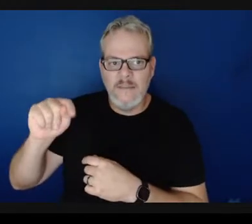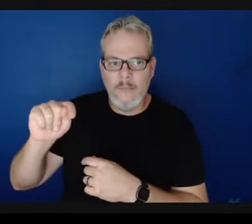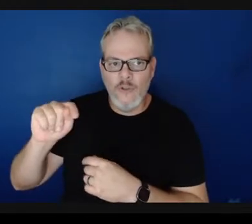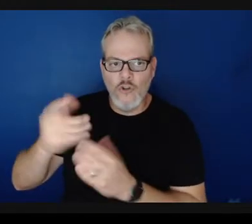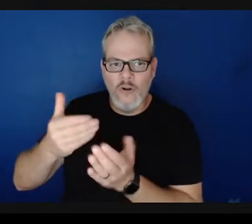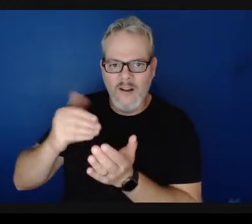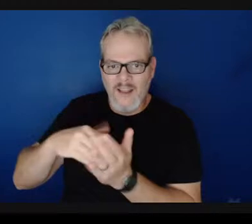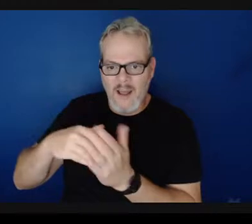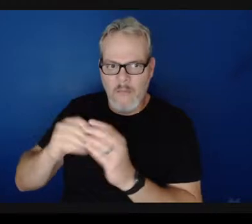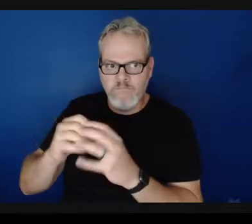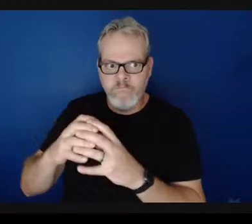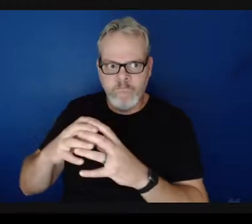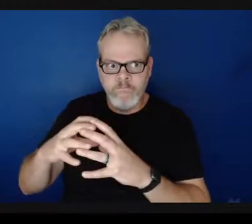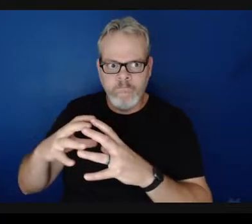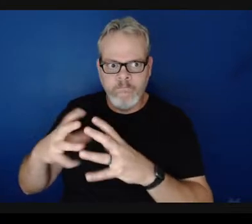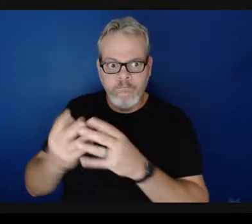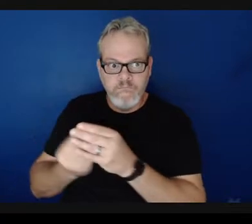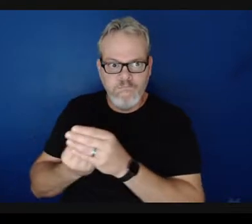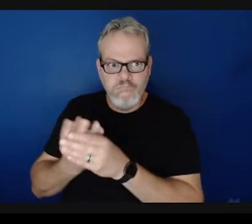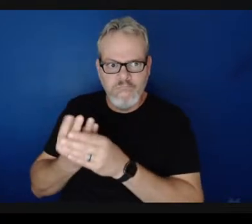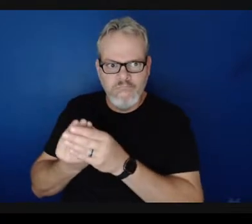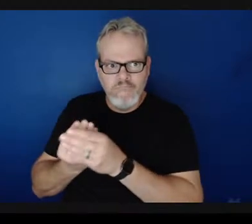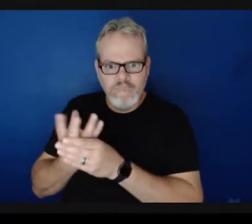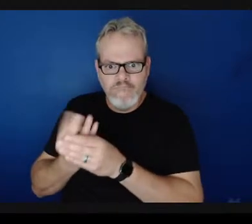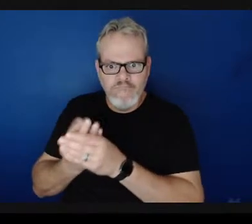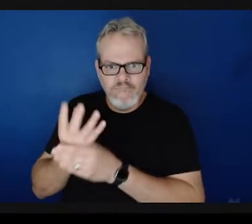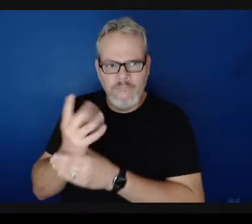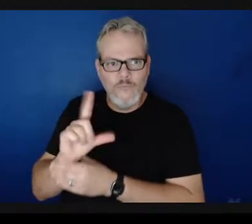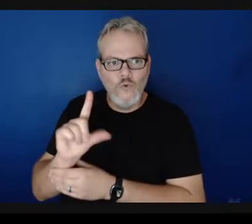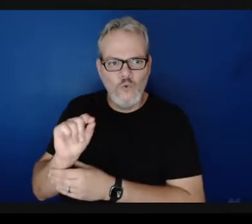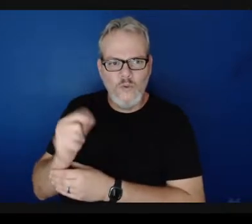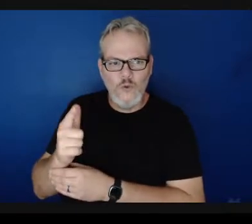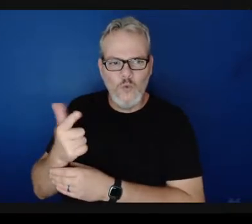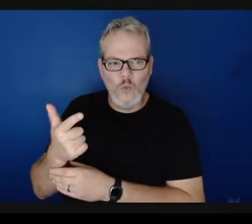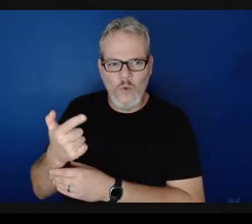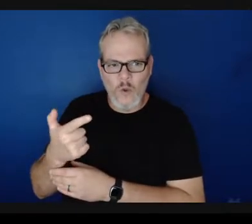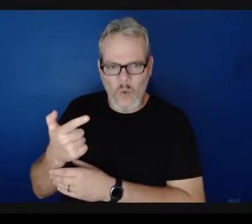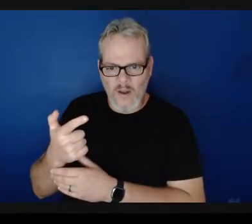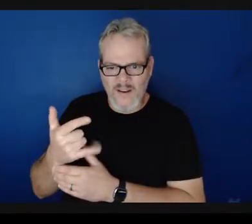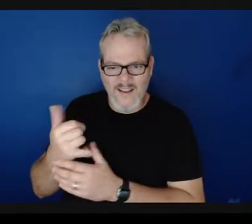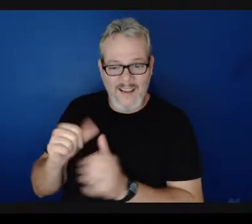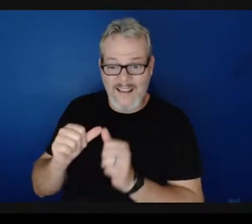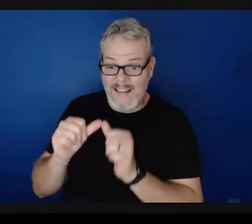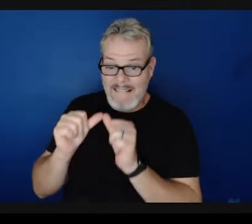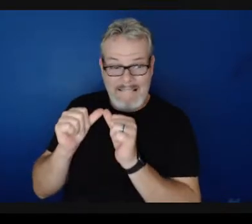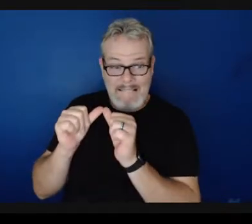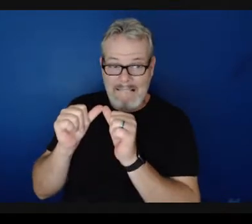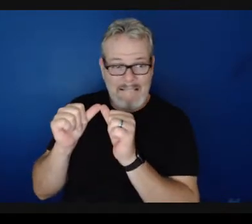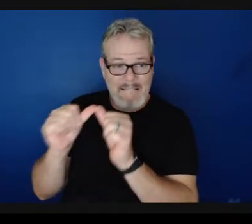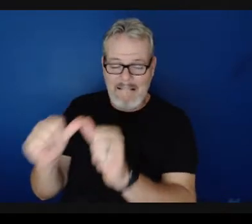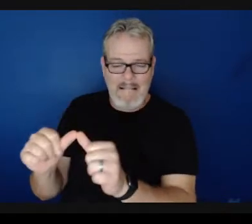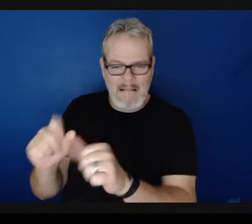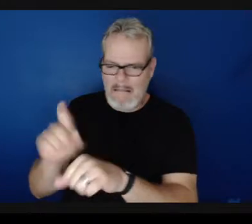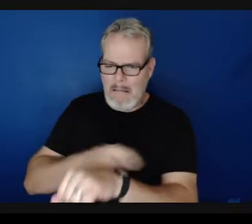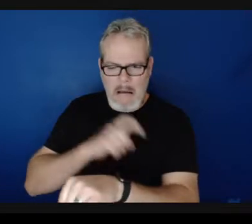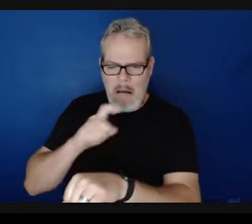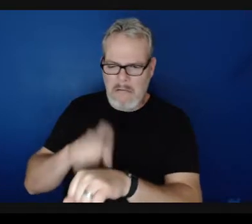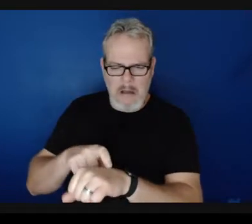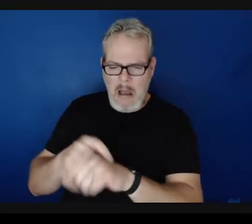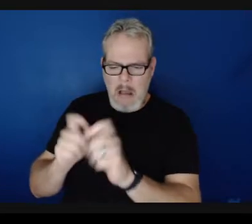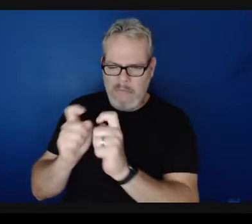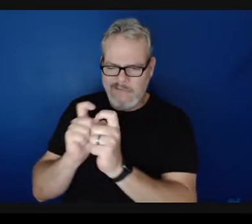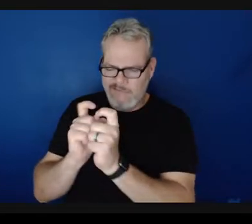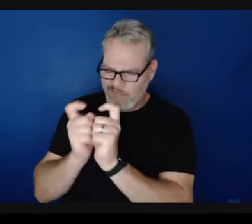September eruption that began in 2021, and likewise, it didn't last very long as far as adjusting